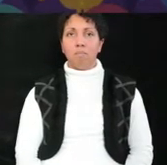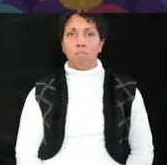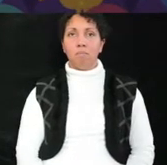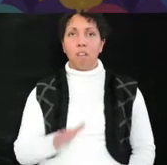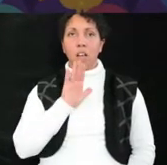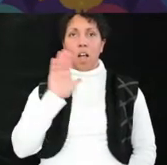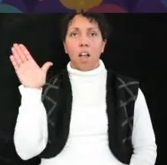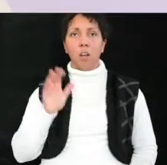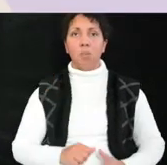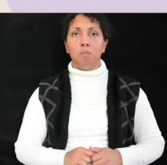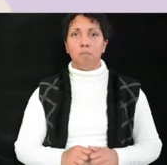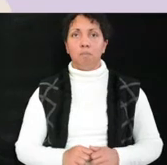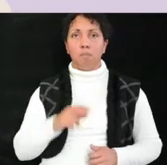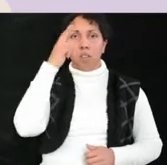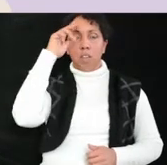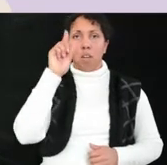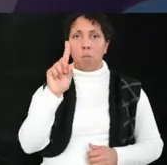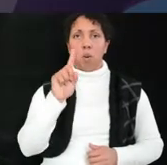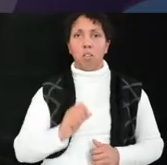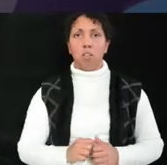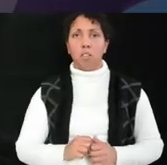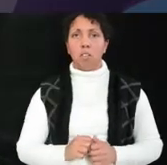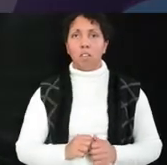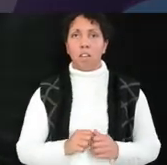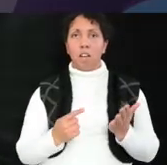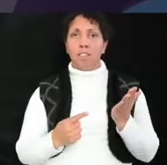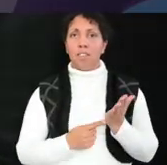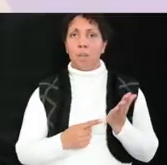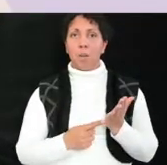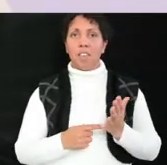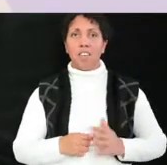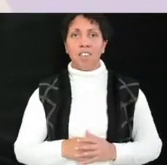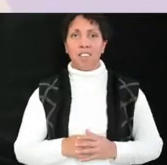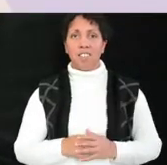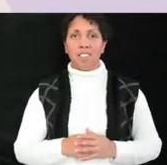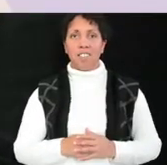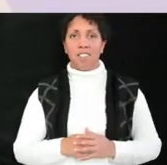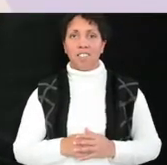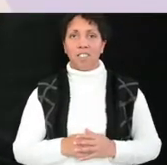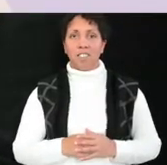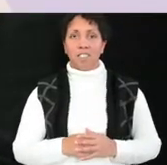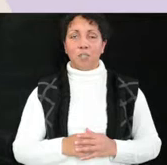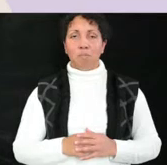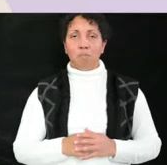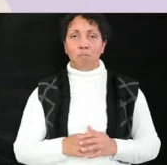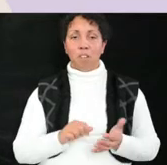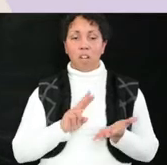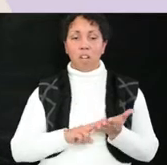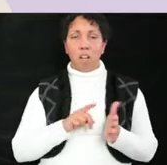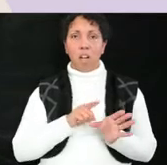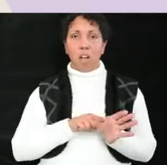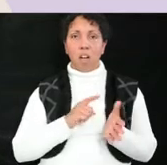Hello, lucky contestant. What is your name? TP. TP. What does a NYAS worker